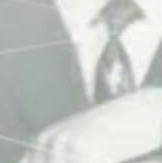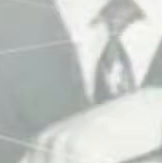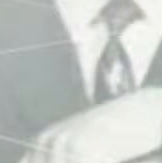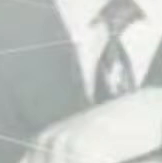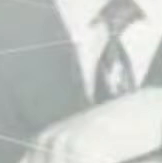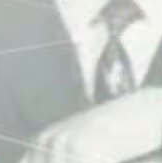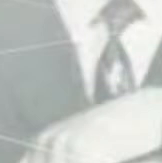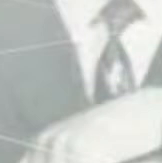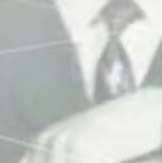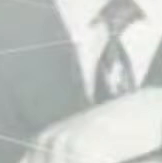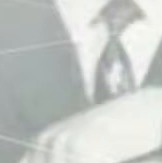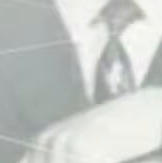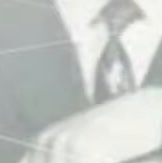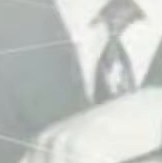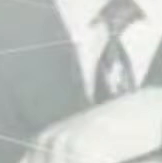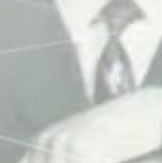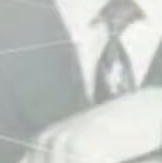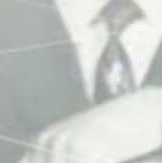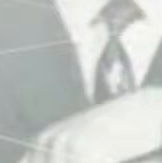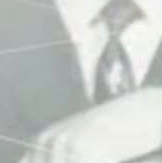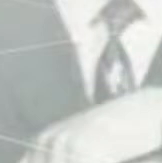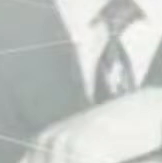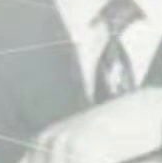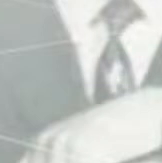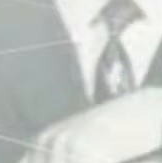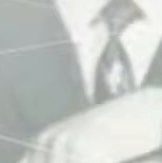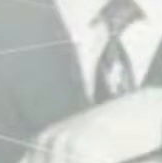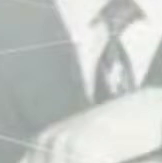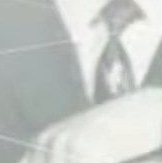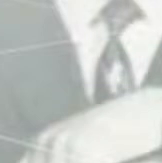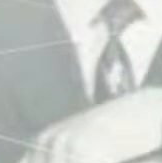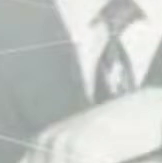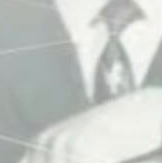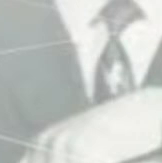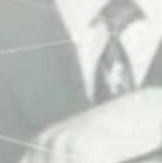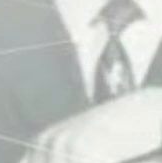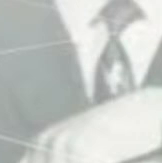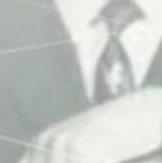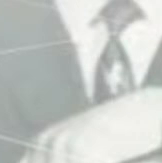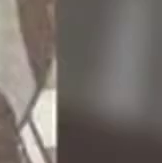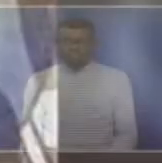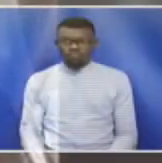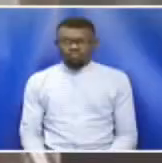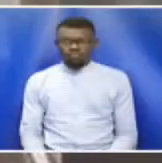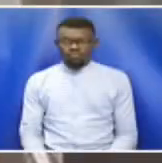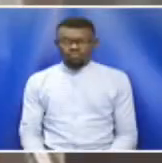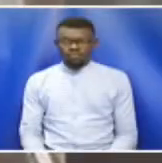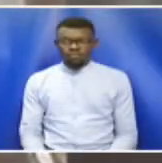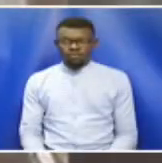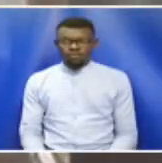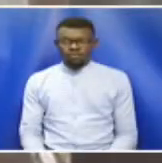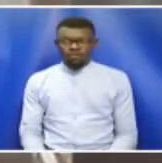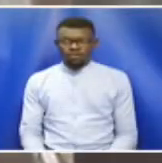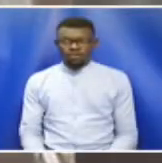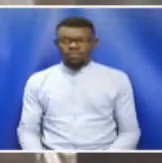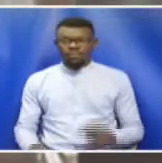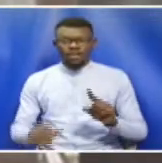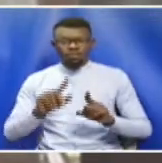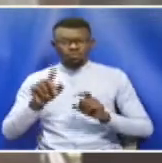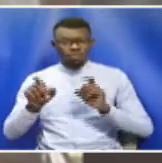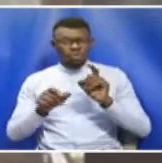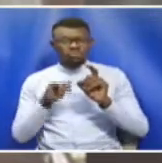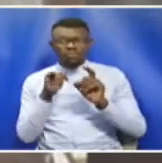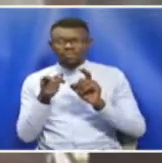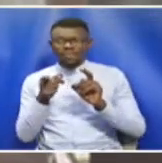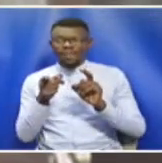not know which one is right and which one is wrong." End of quote. In his question by private notice,